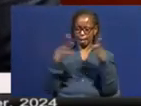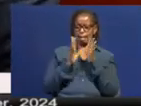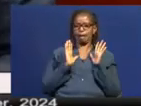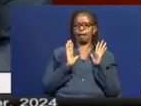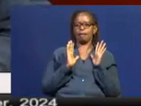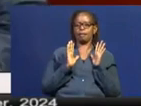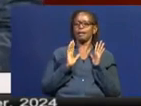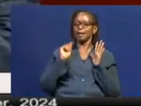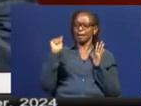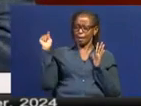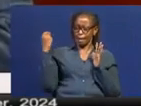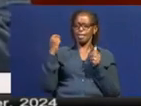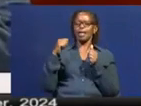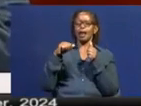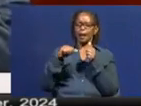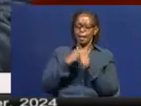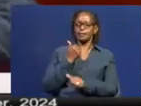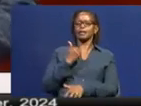country is in, Mr. Speaker.